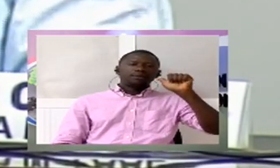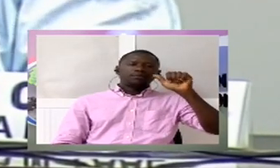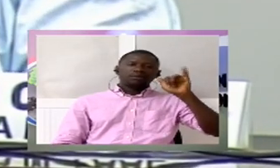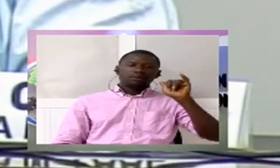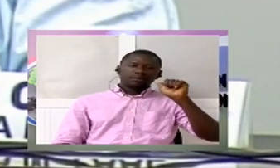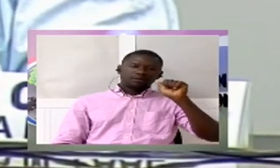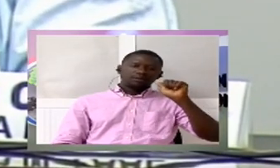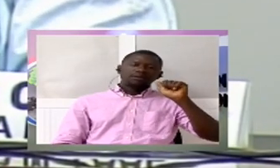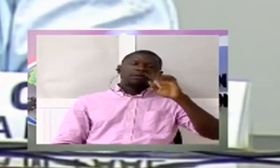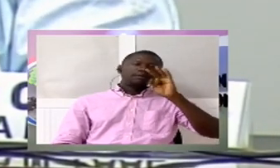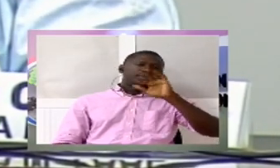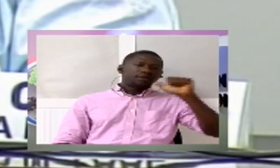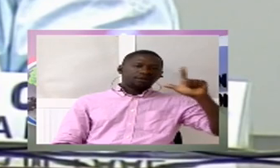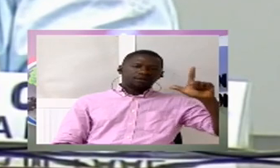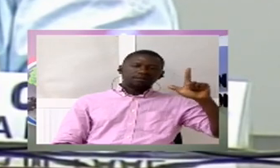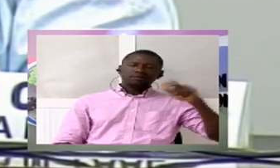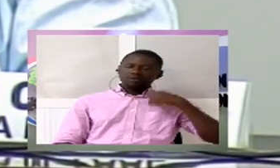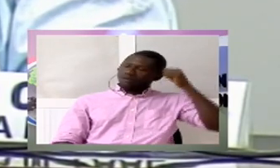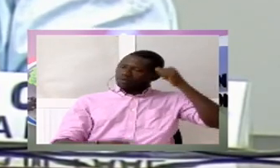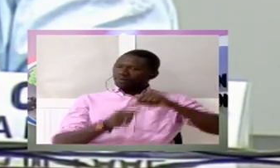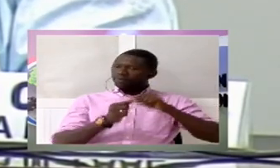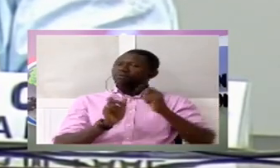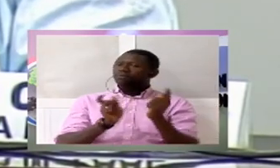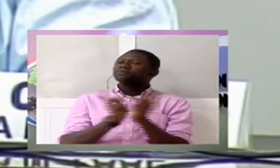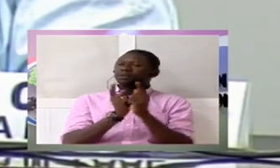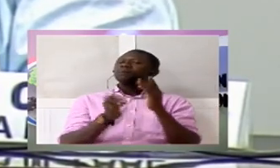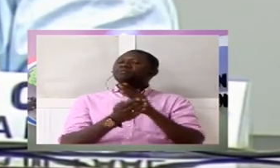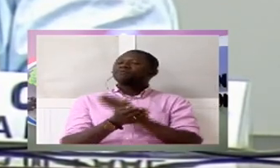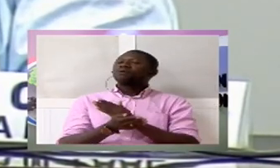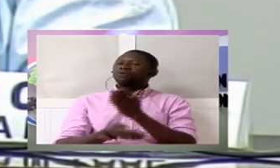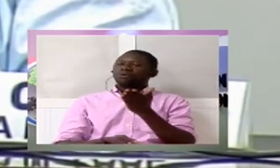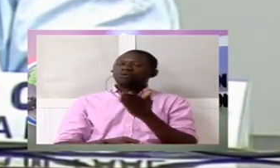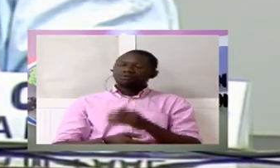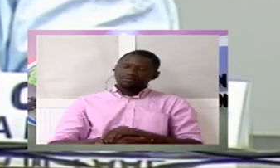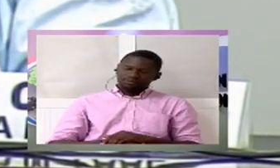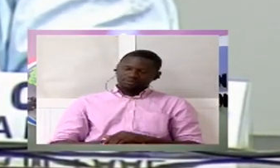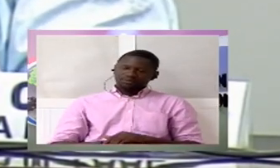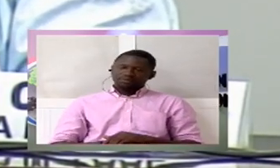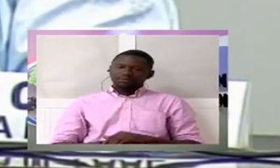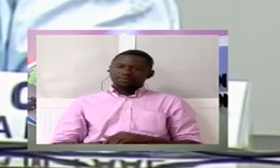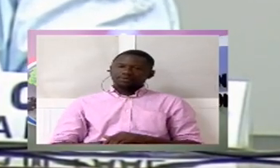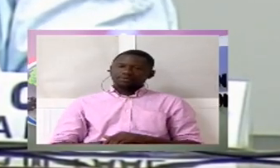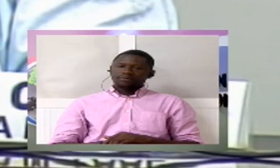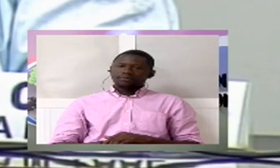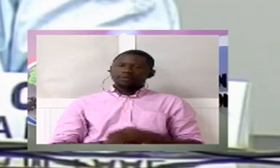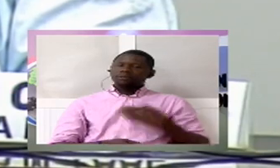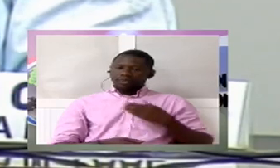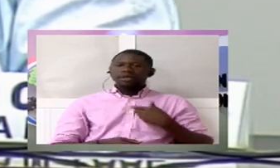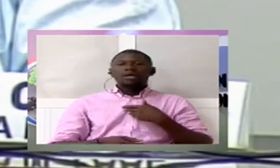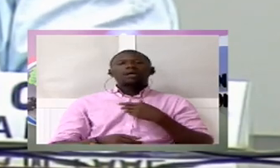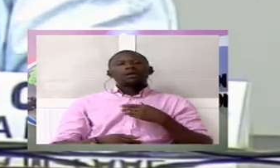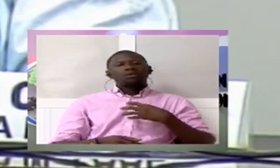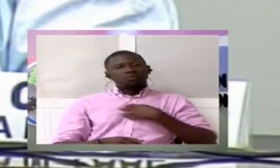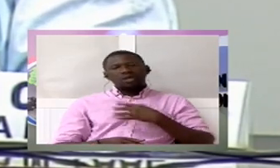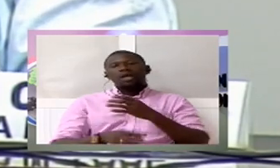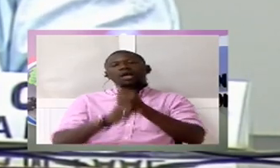Edrissa Fafa Mbai Trrc leti bara ali bentale num before janning commentonu. I am to help you narrate